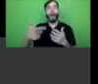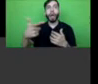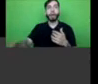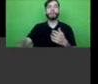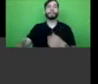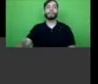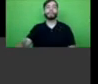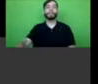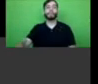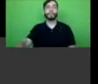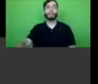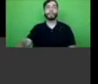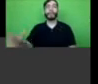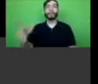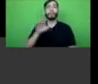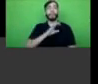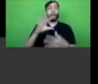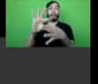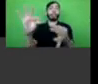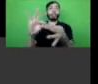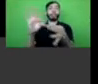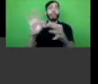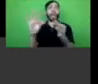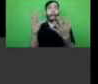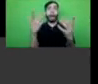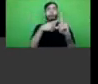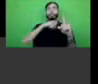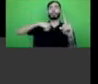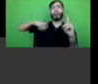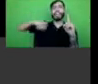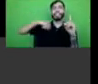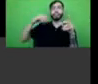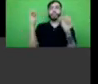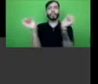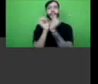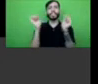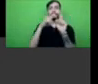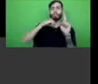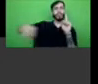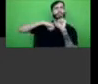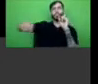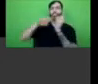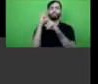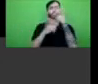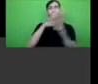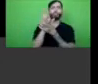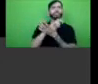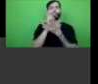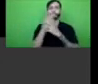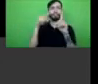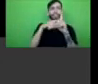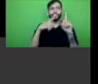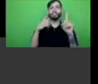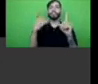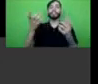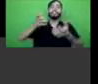The officers claimed Elijah was resisting arrest when they put him in